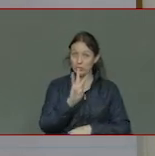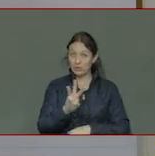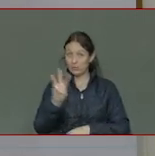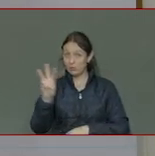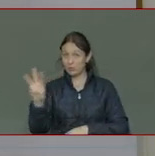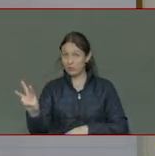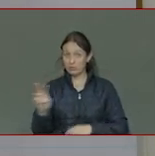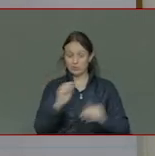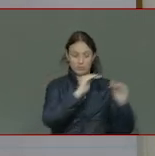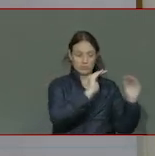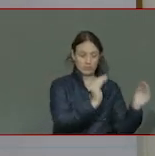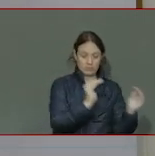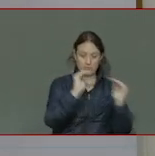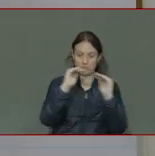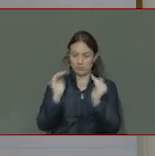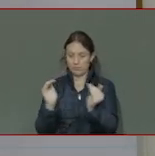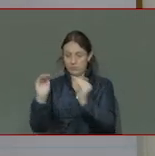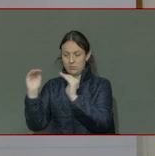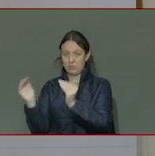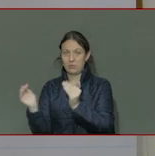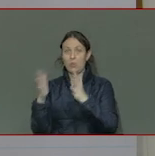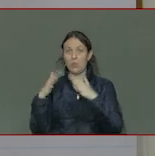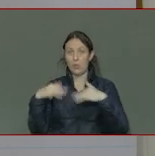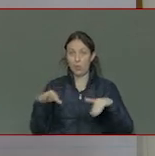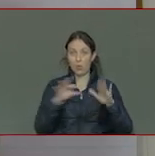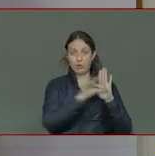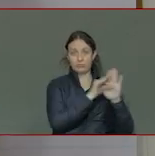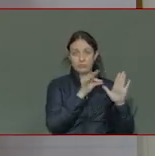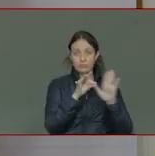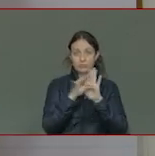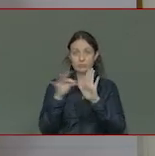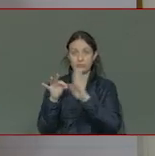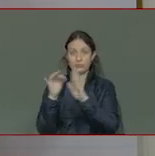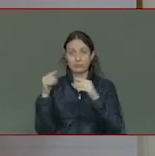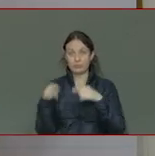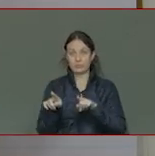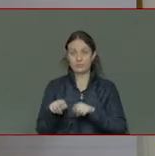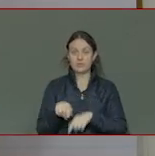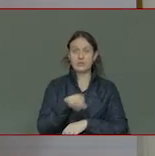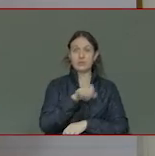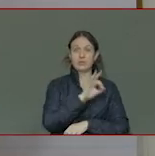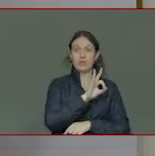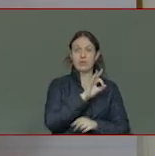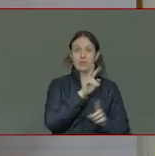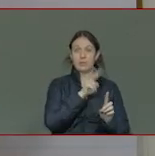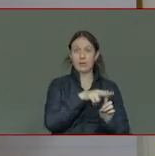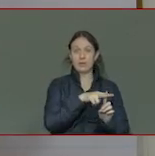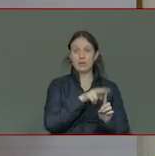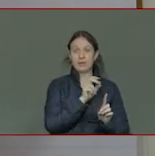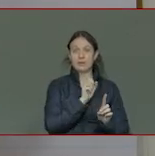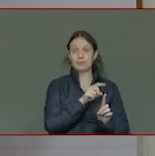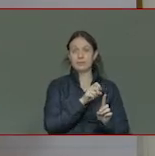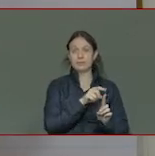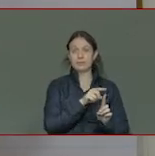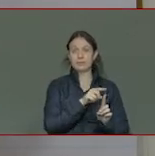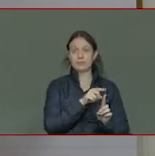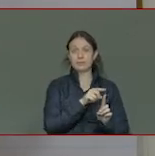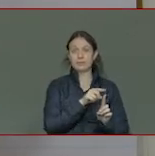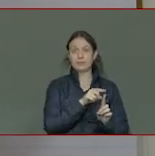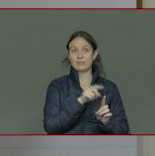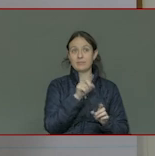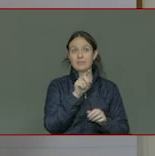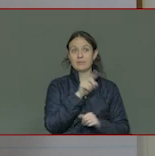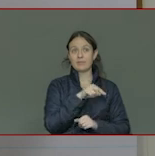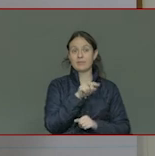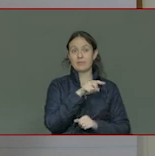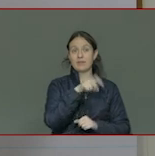its own F delta X cos theta. So F applied, there it's F applied delta X